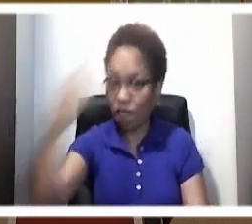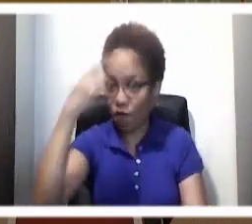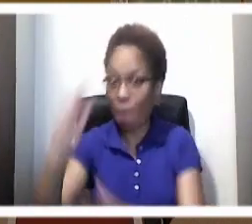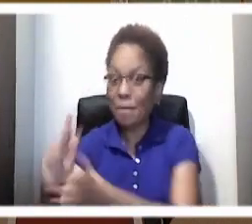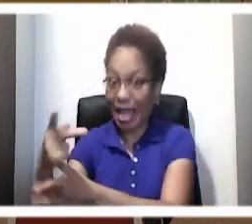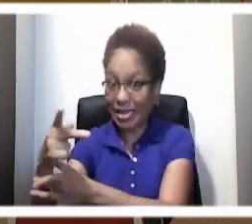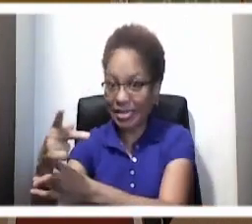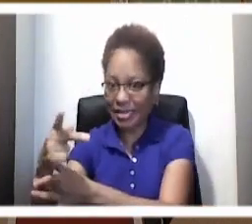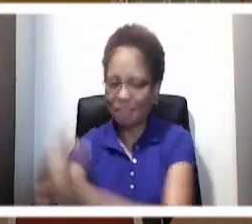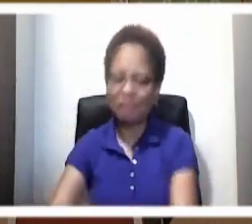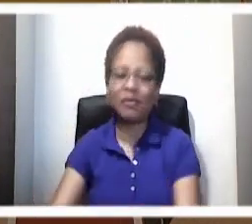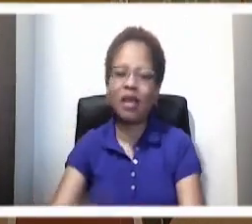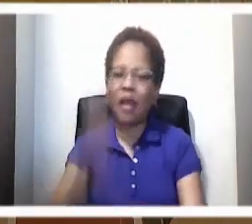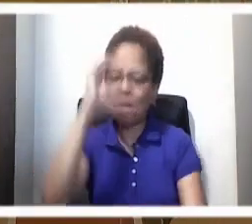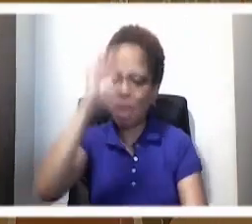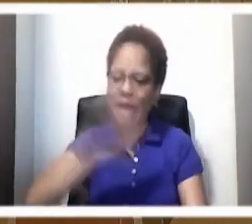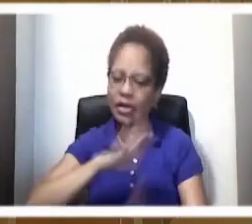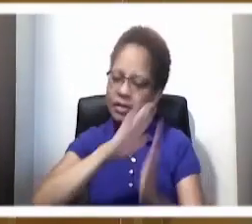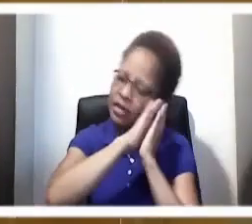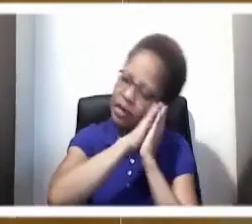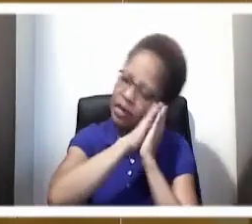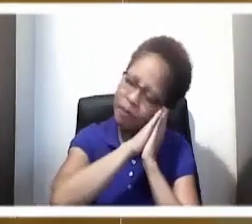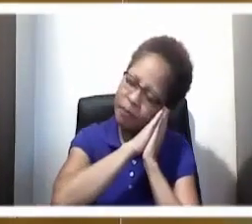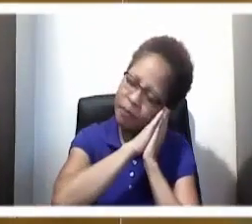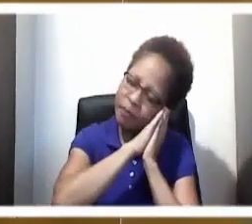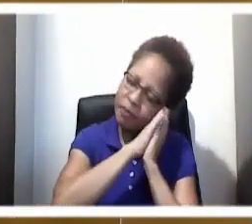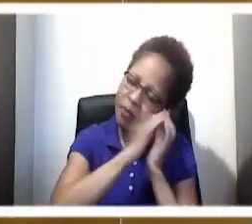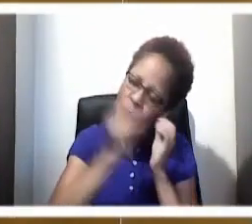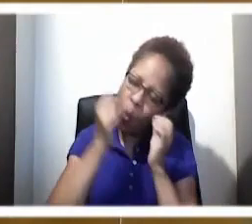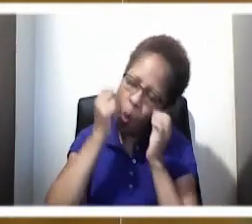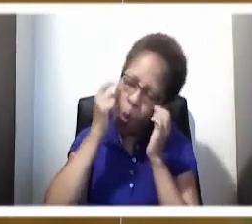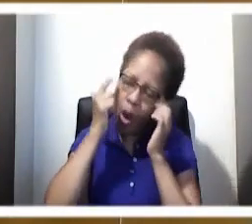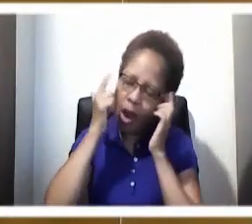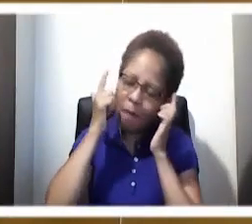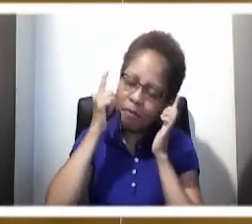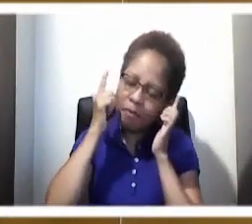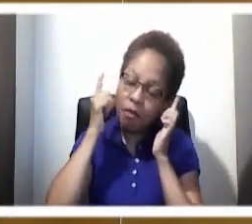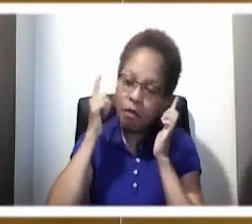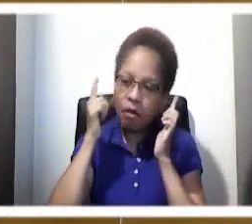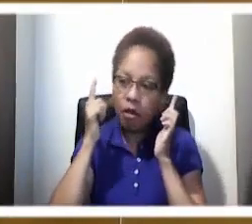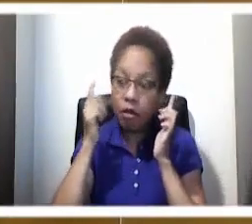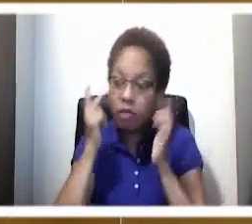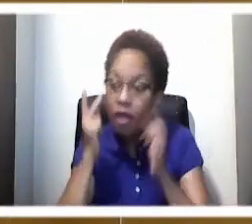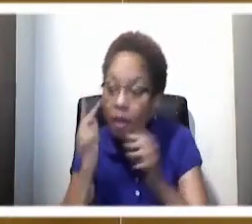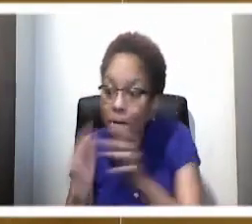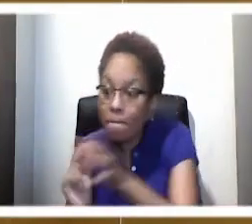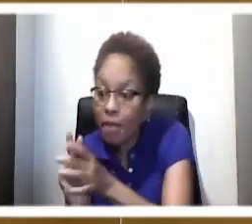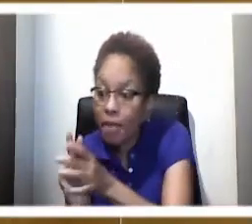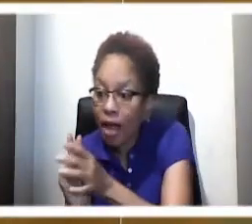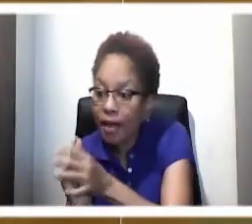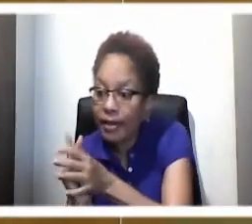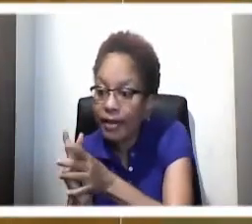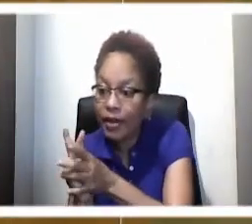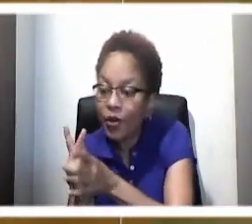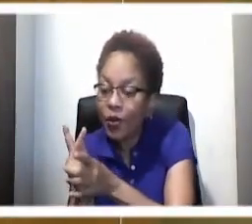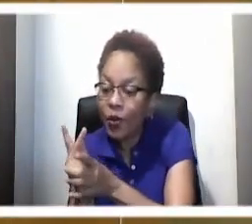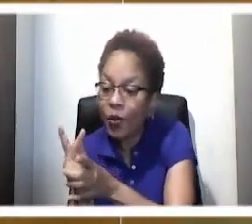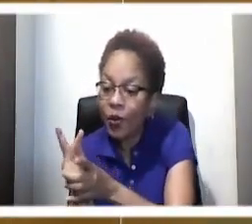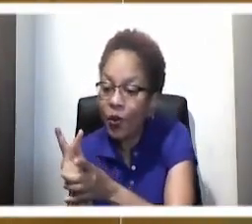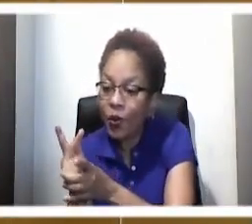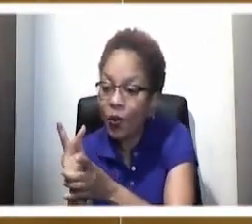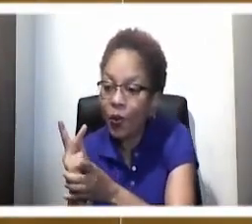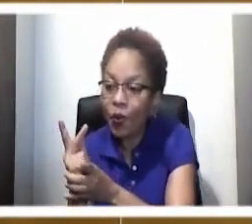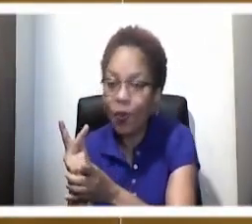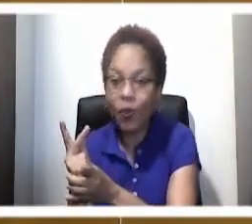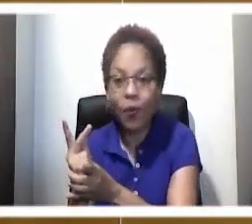rises the next morning to see that the seed begins to sprout. And Jesus ends the parable by